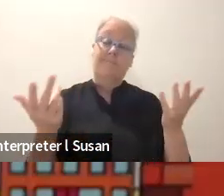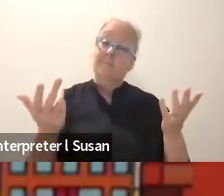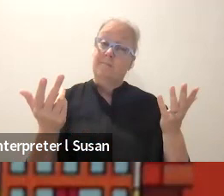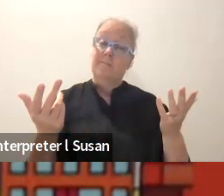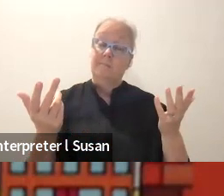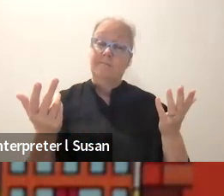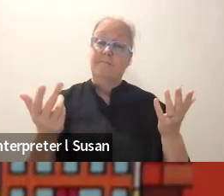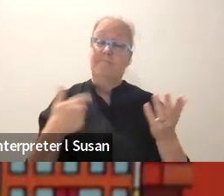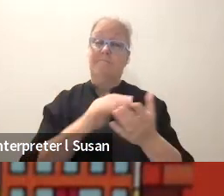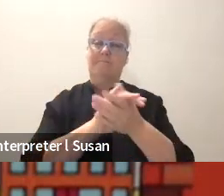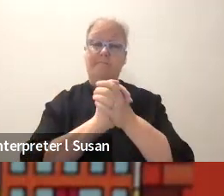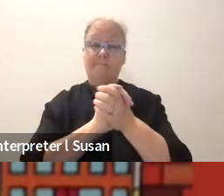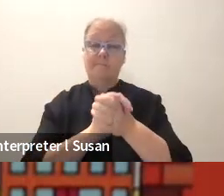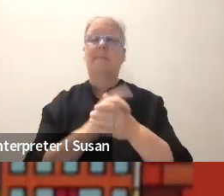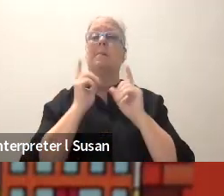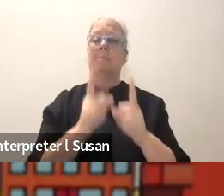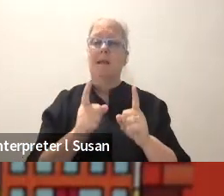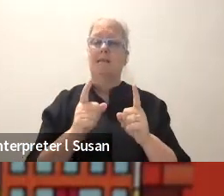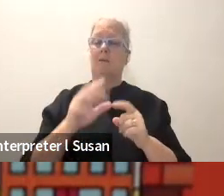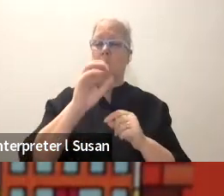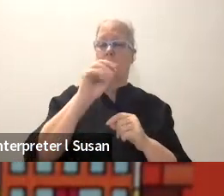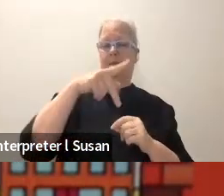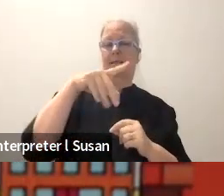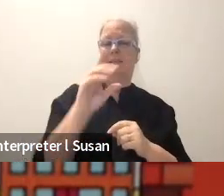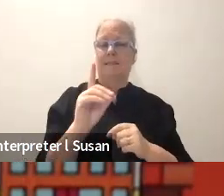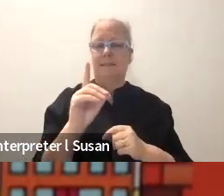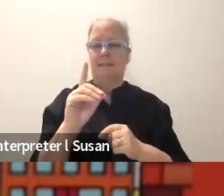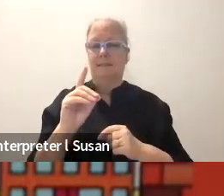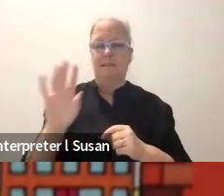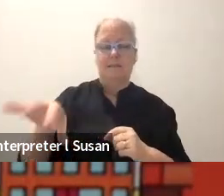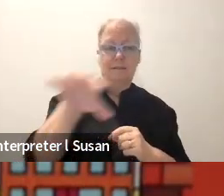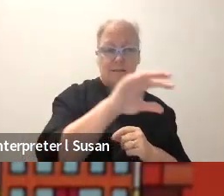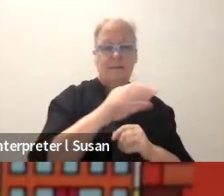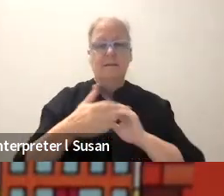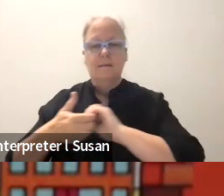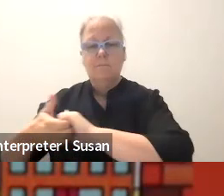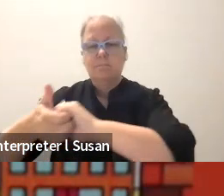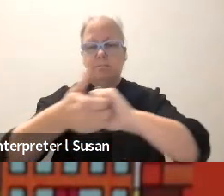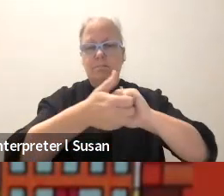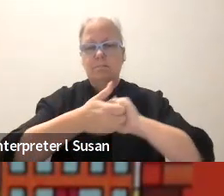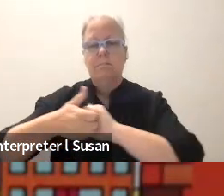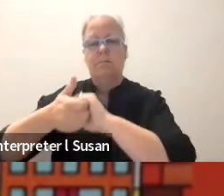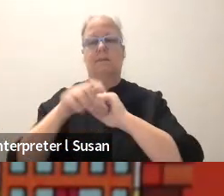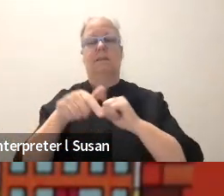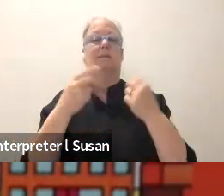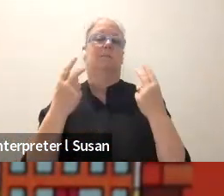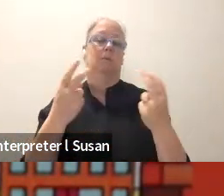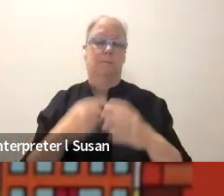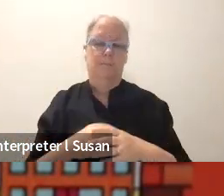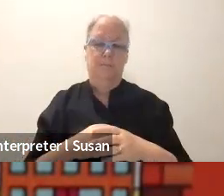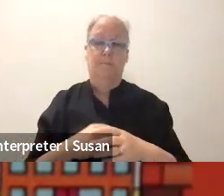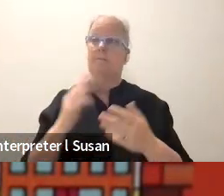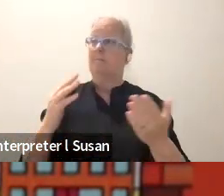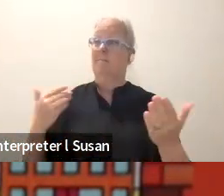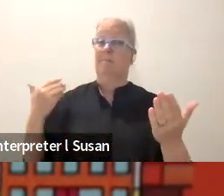the benefits of consulting and collaborate with OPDs on national initiatives that are disability related. To date, all disability